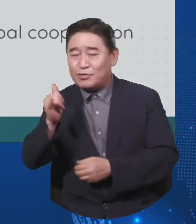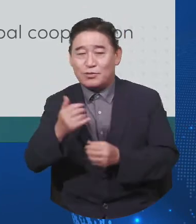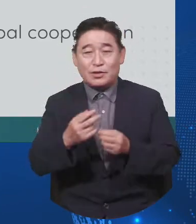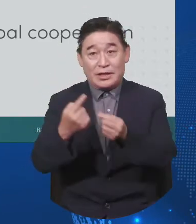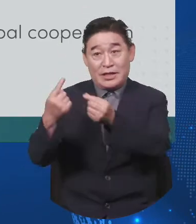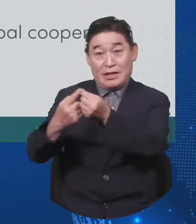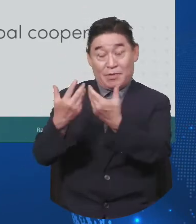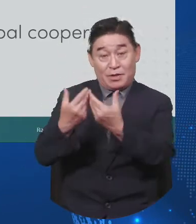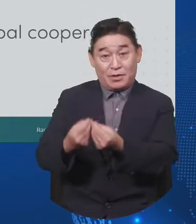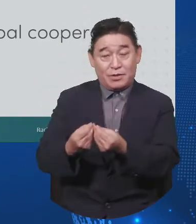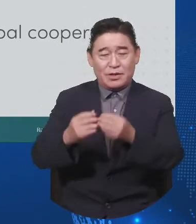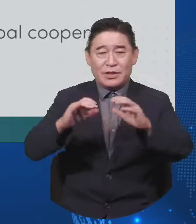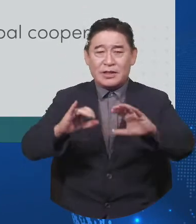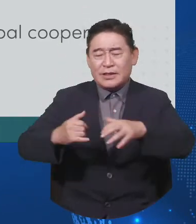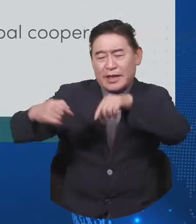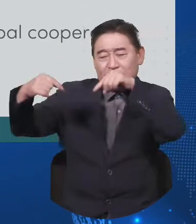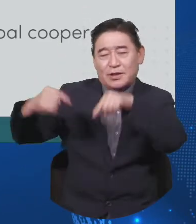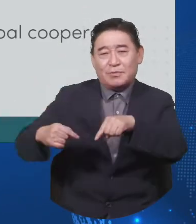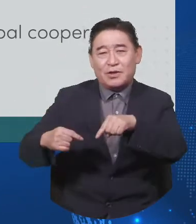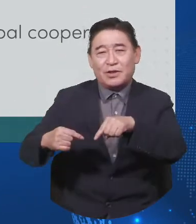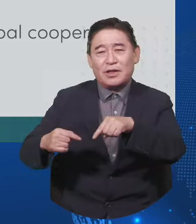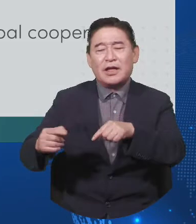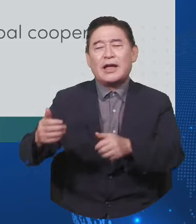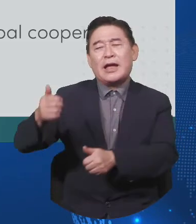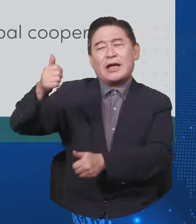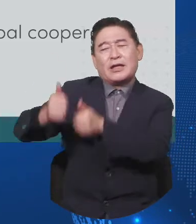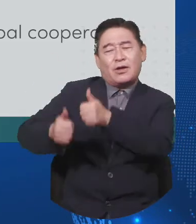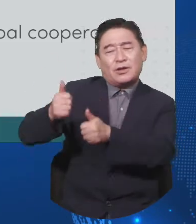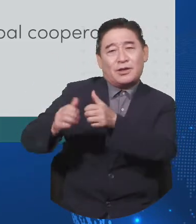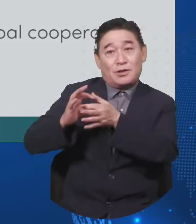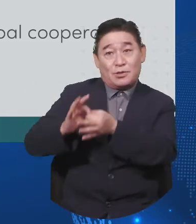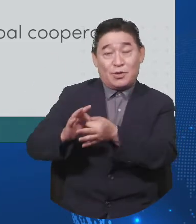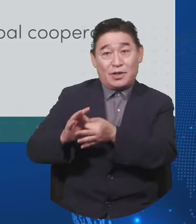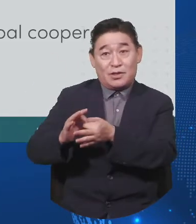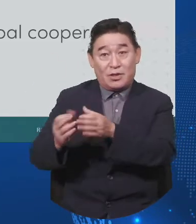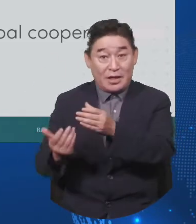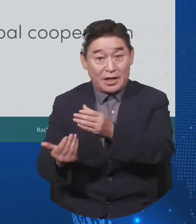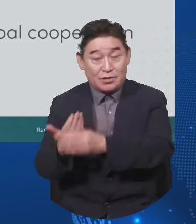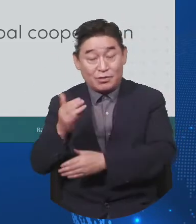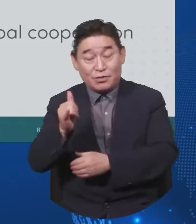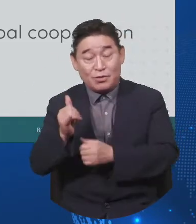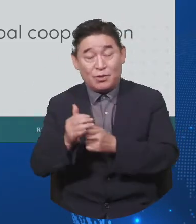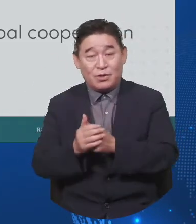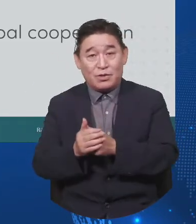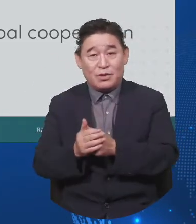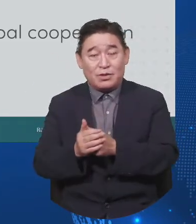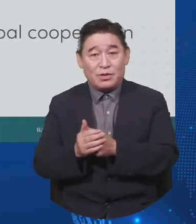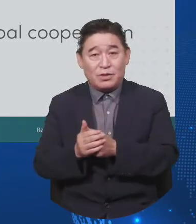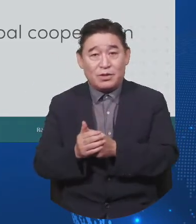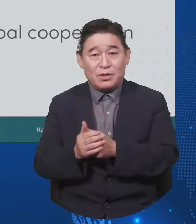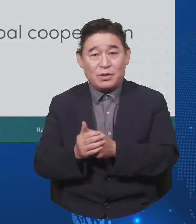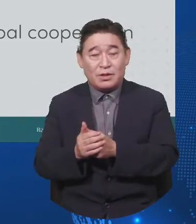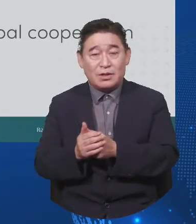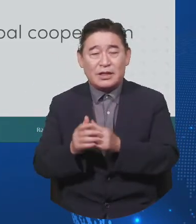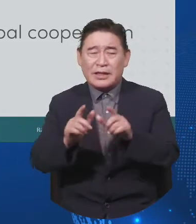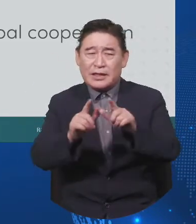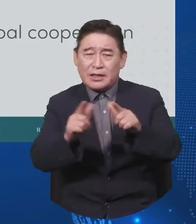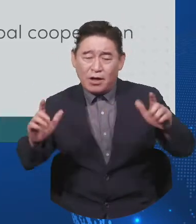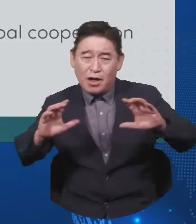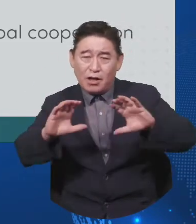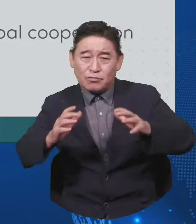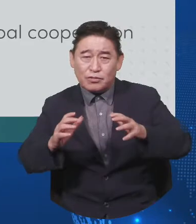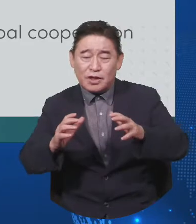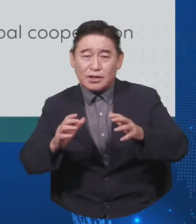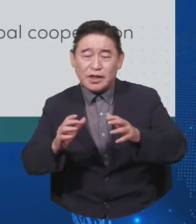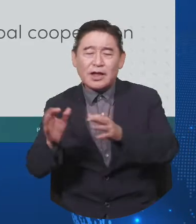driven by competition between countries and underinvestment in the multilateral system to the detriment of global